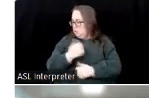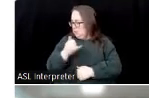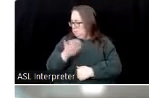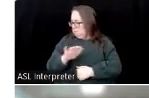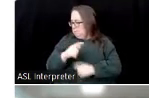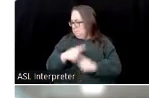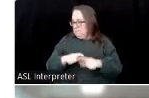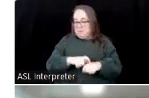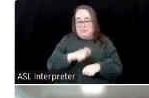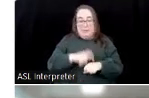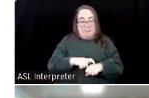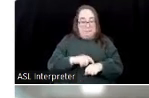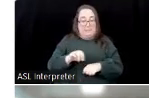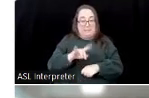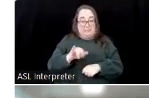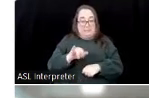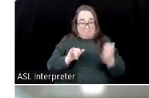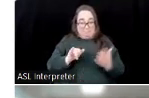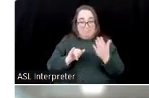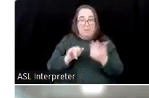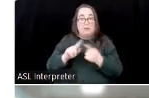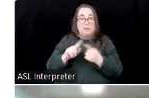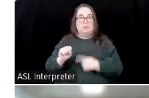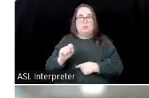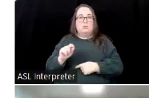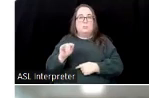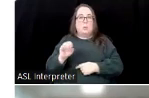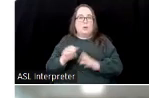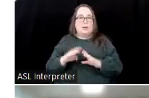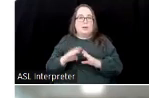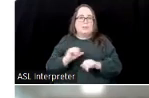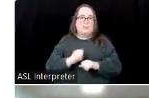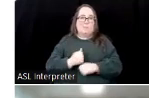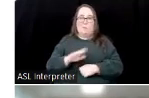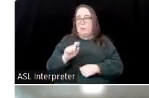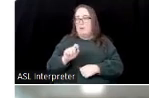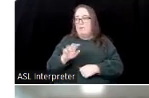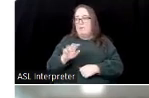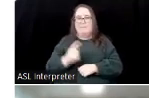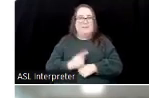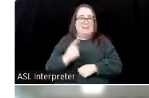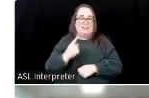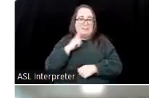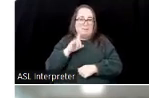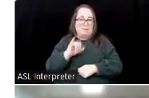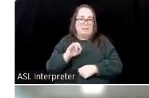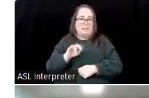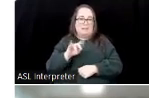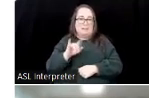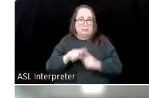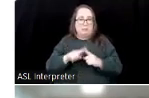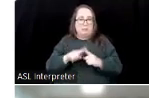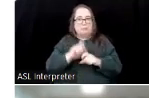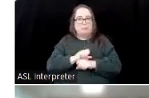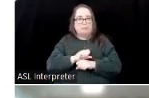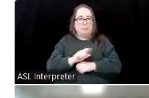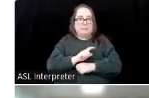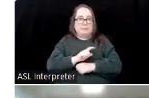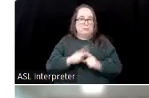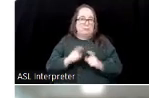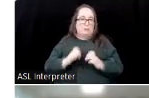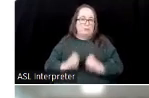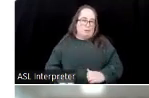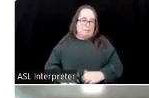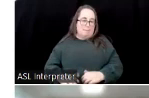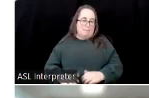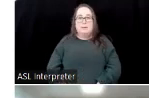time a subsidy application is submitted to Spokane Housing Authority, around 1.5 days for that subsidy to actually be issued to the client,